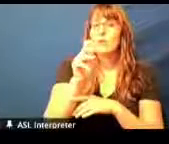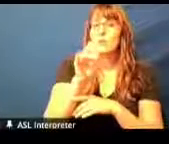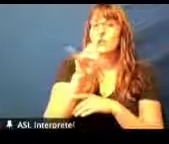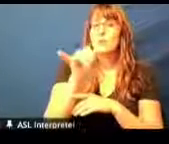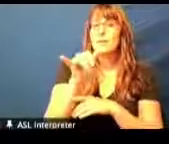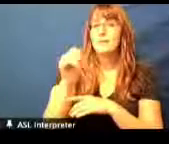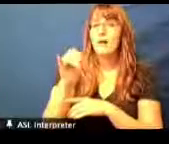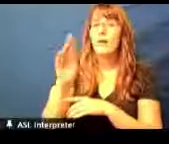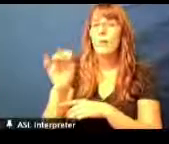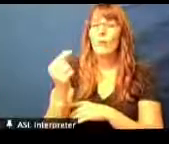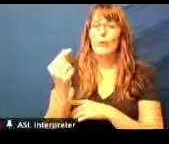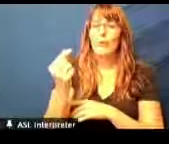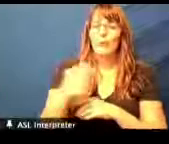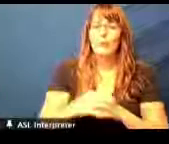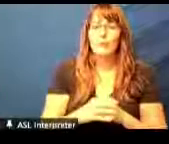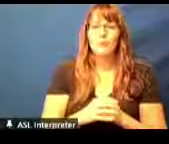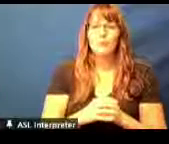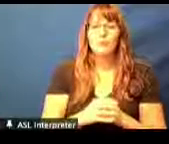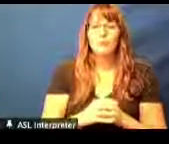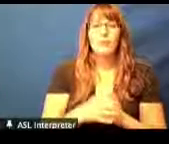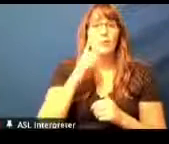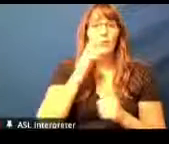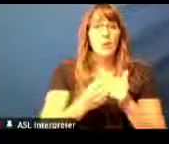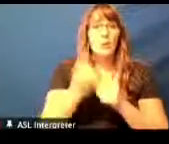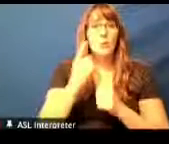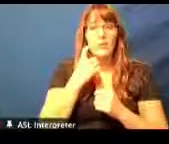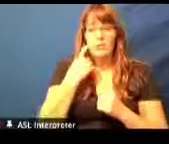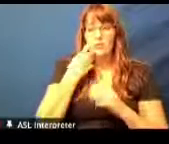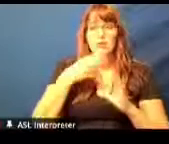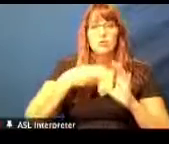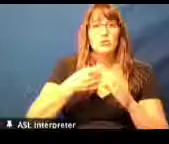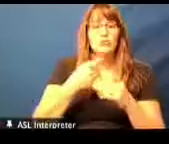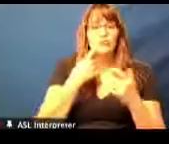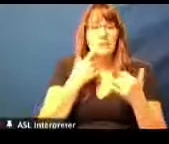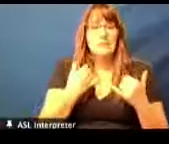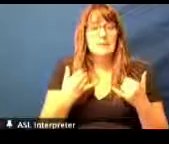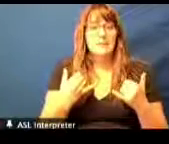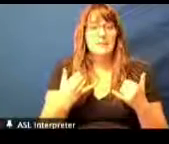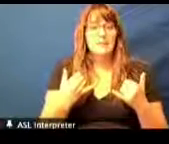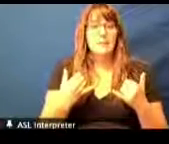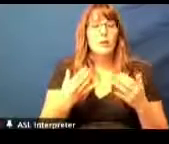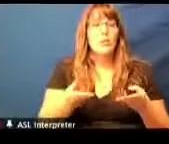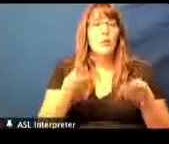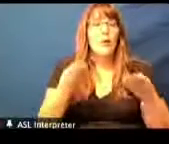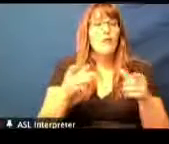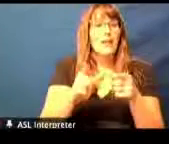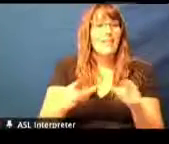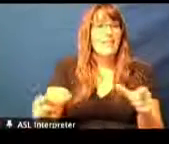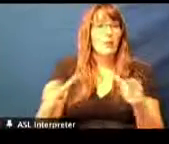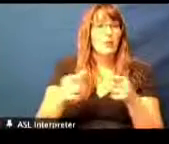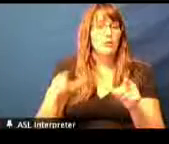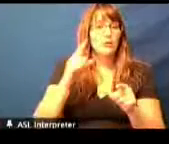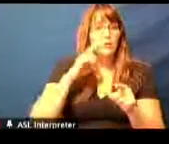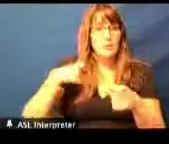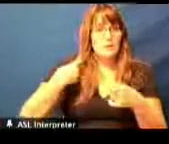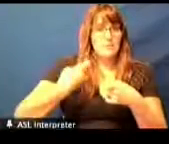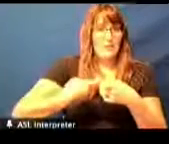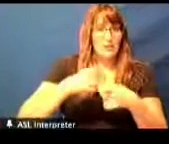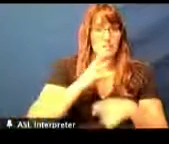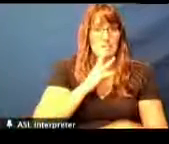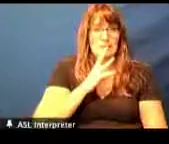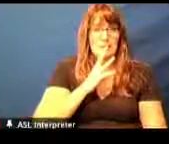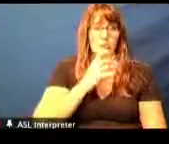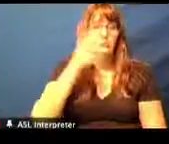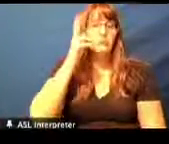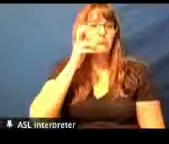drawmycacommunity.org. Now, for anyone who has joined us recently, we are offering a language line for the Spanish speakers to listen